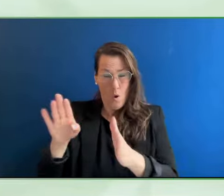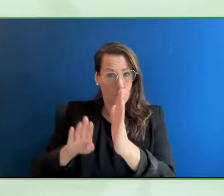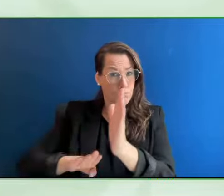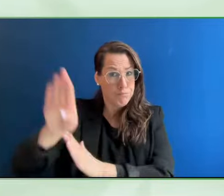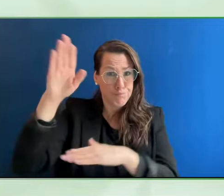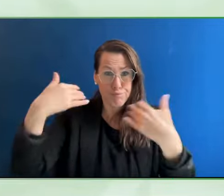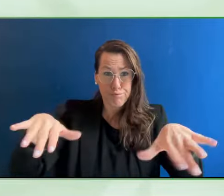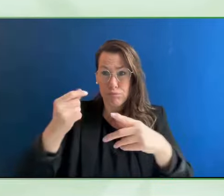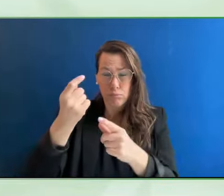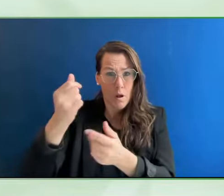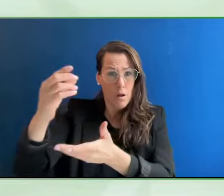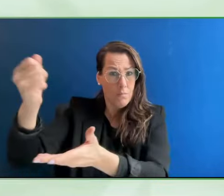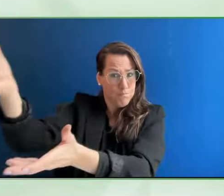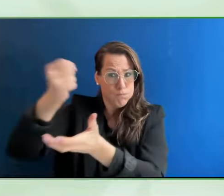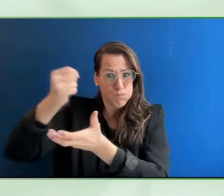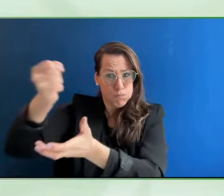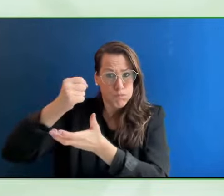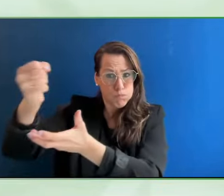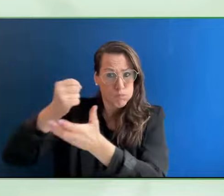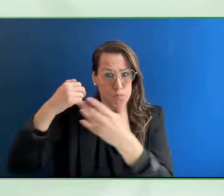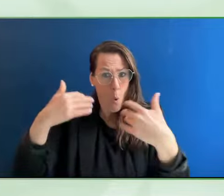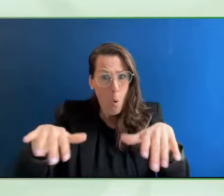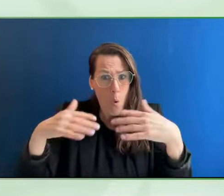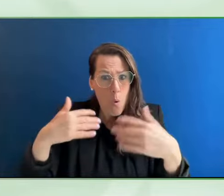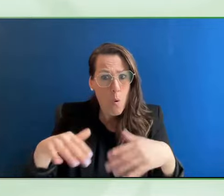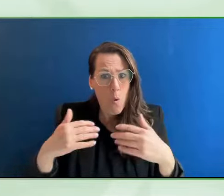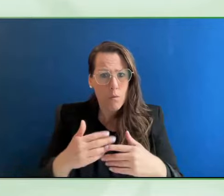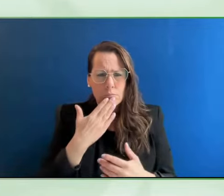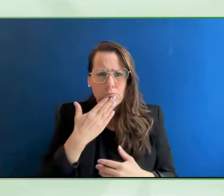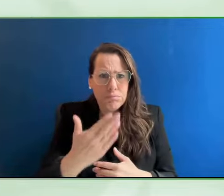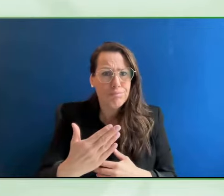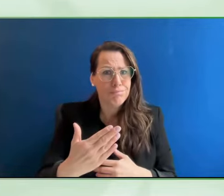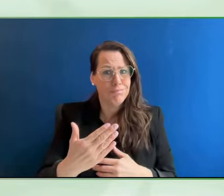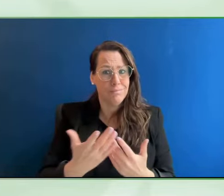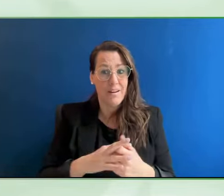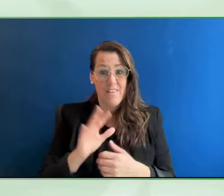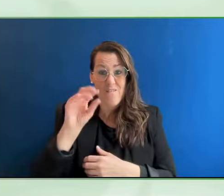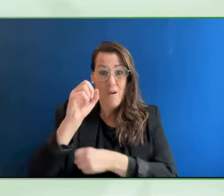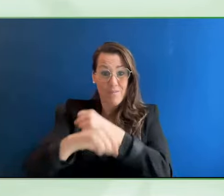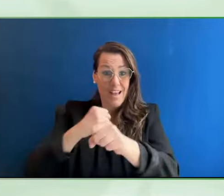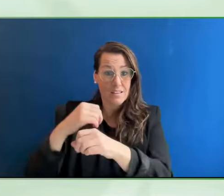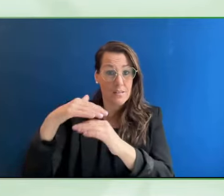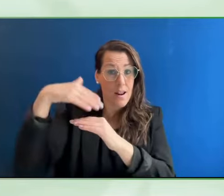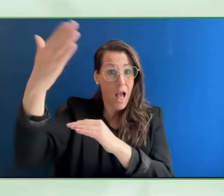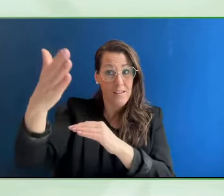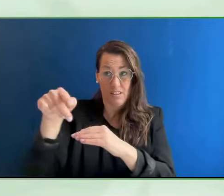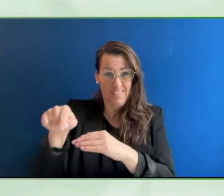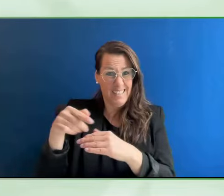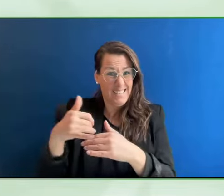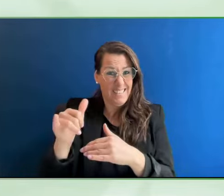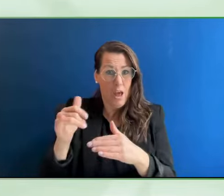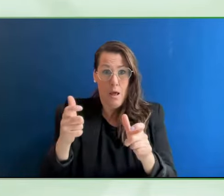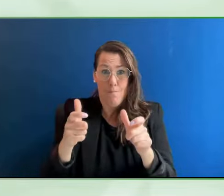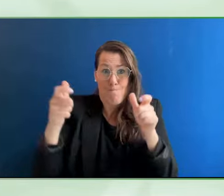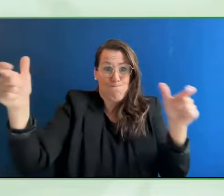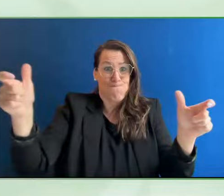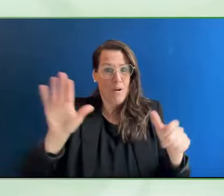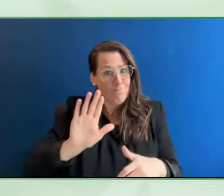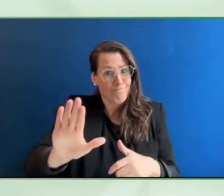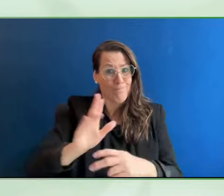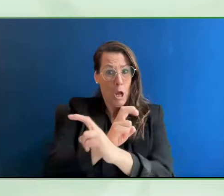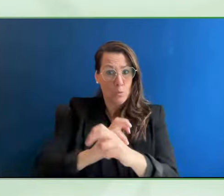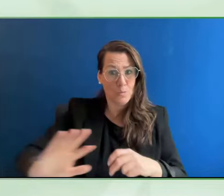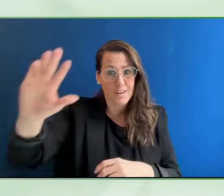the next event that's upcoming is the Militärmusik Festival for LICHT ins Dunkel. Therefore, we are working with the